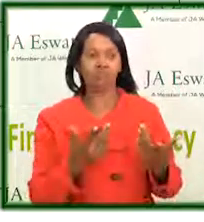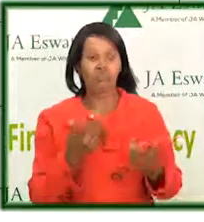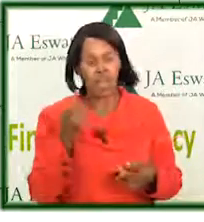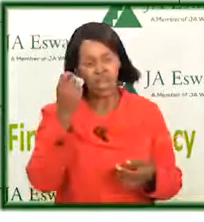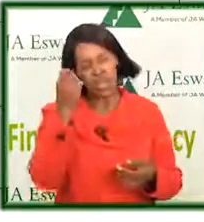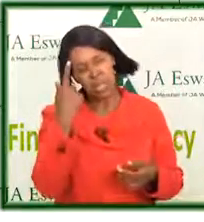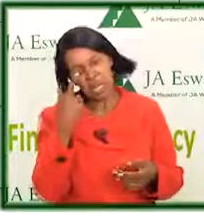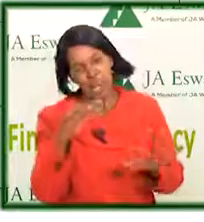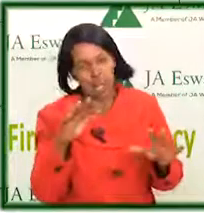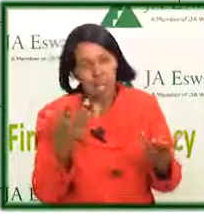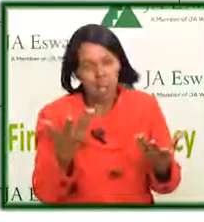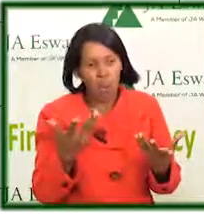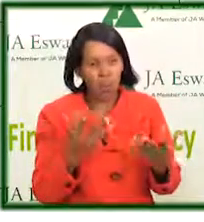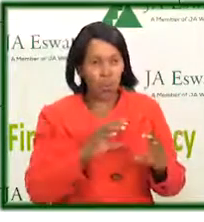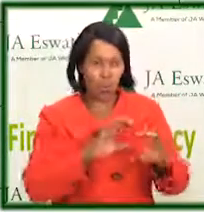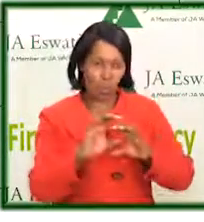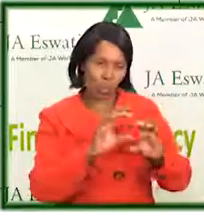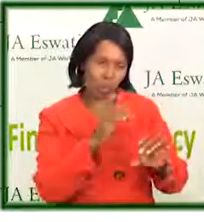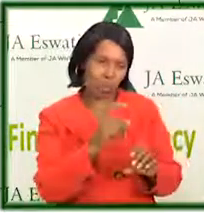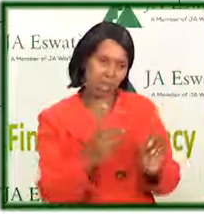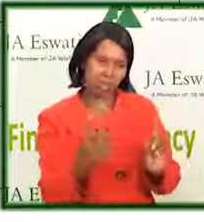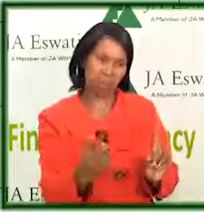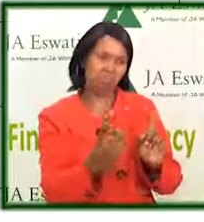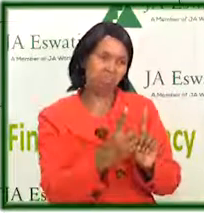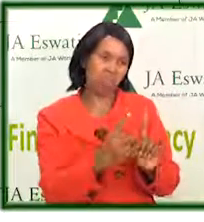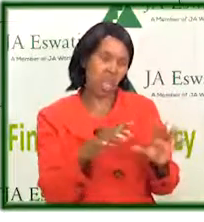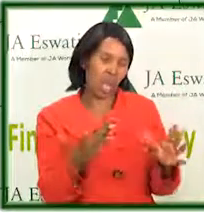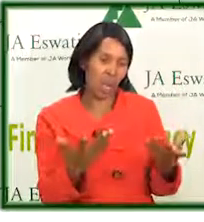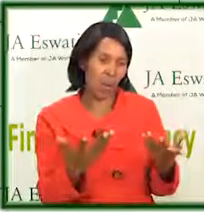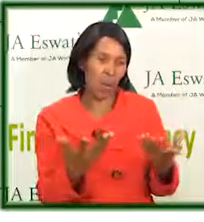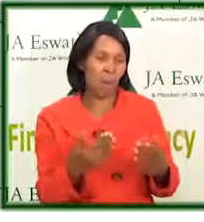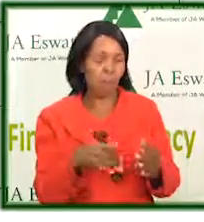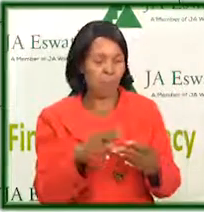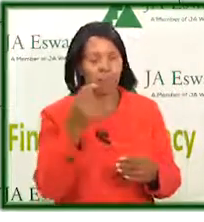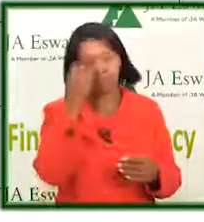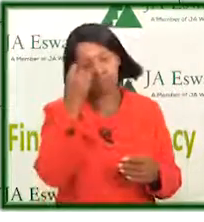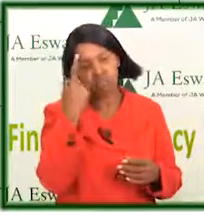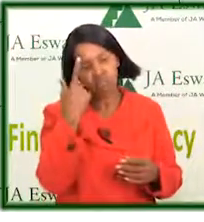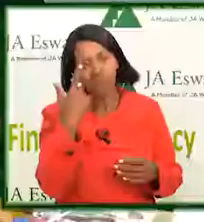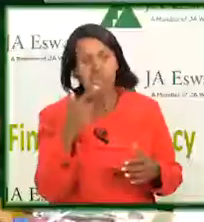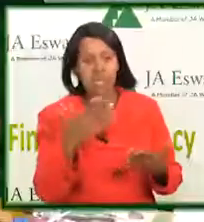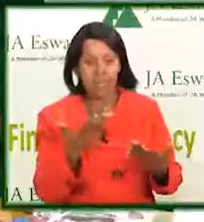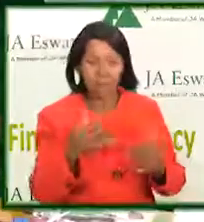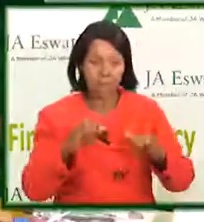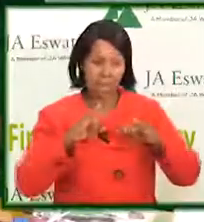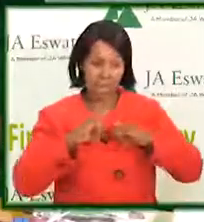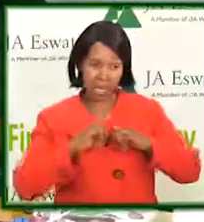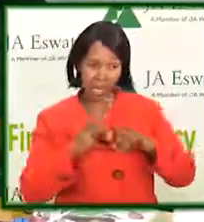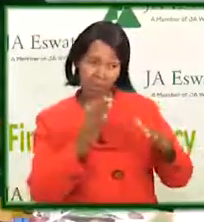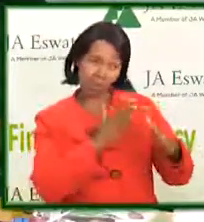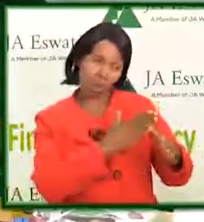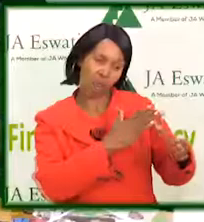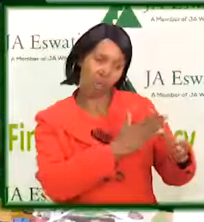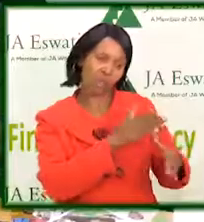So it's very important that you jot down the possible objections that the customer might have and have answers